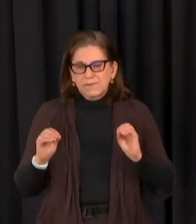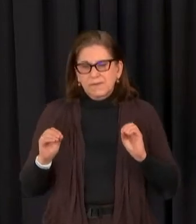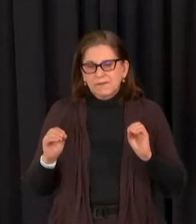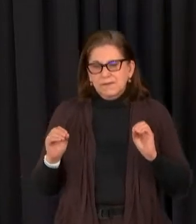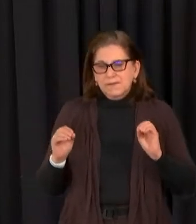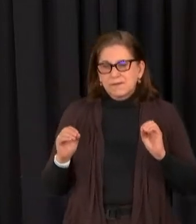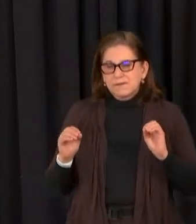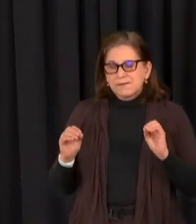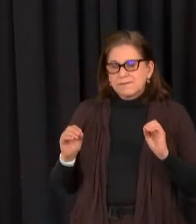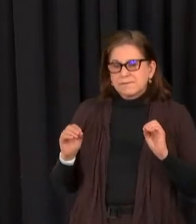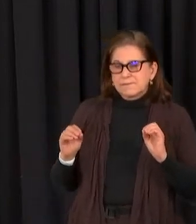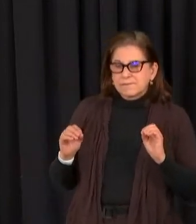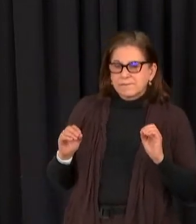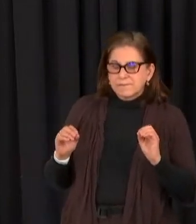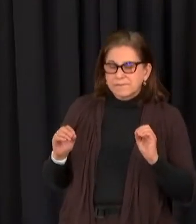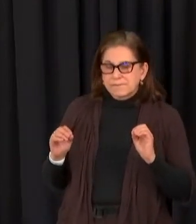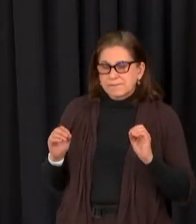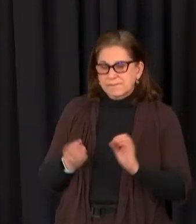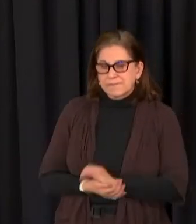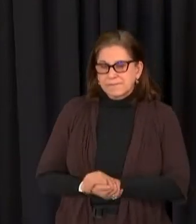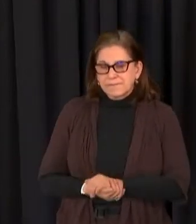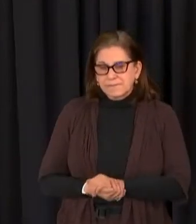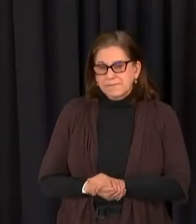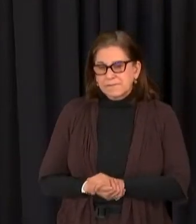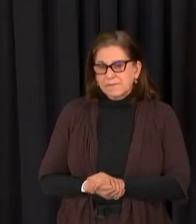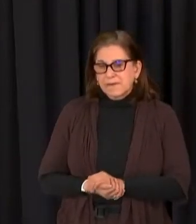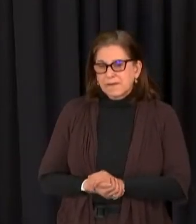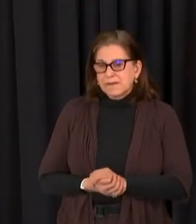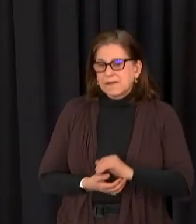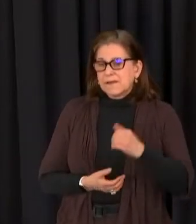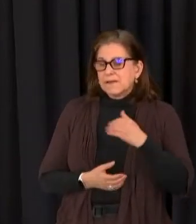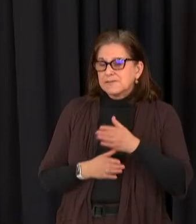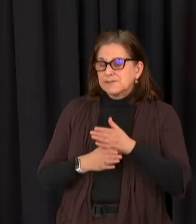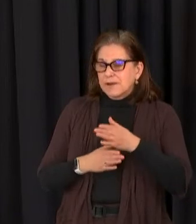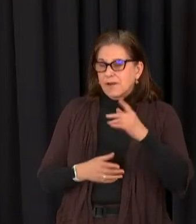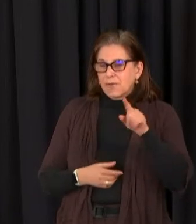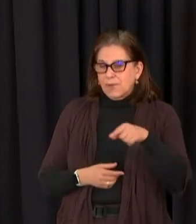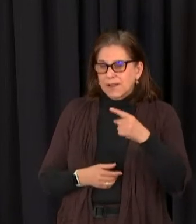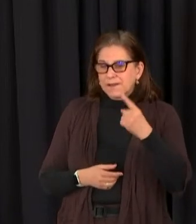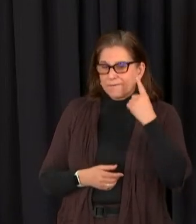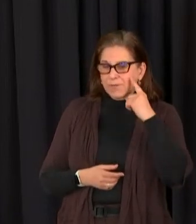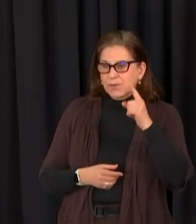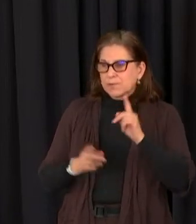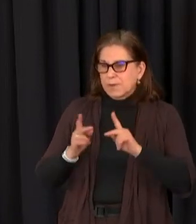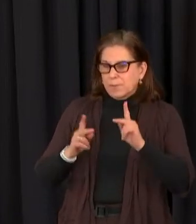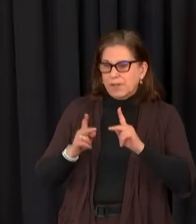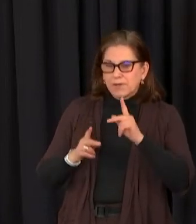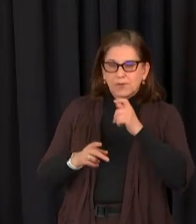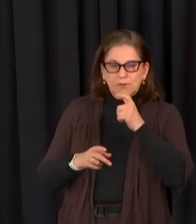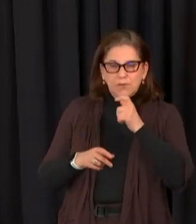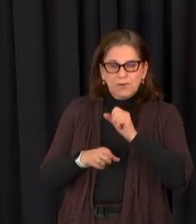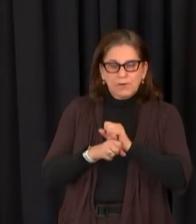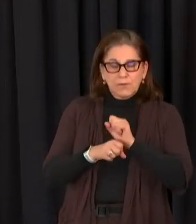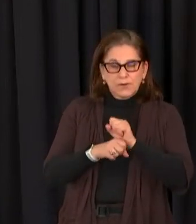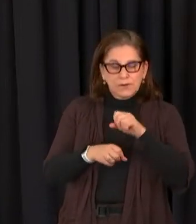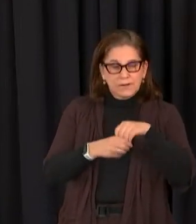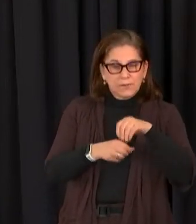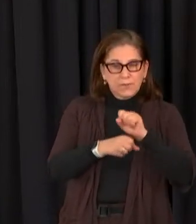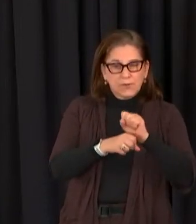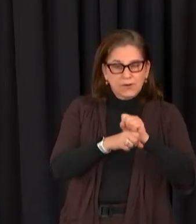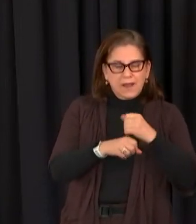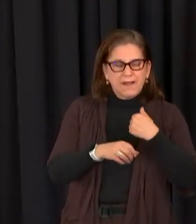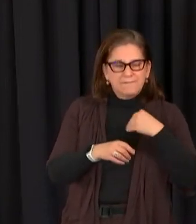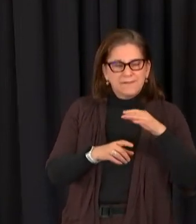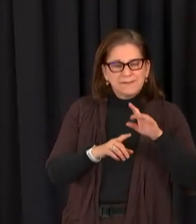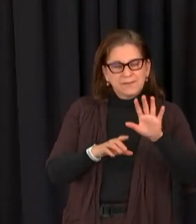one of the links for a workforce was shared, but there was an ability to validate that workforce because all of them have the